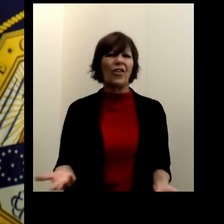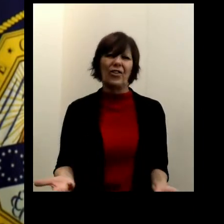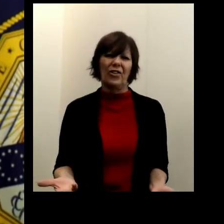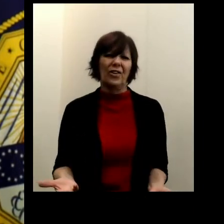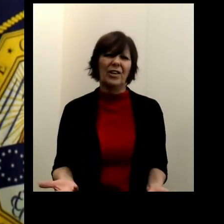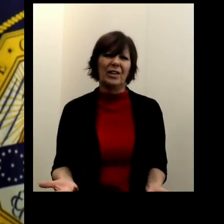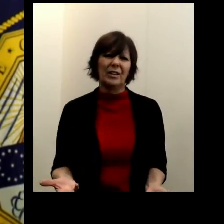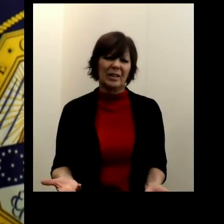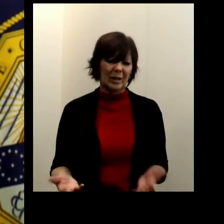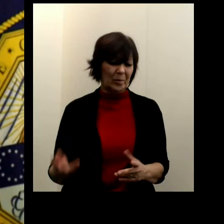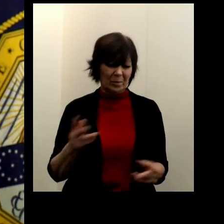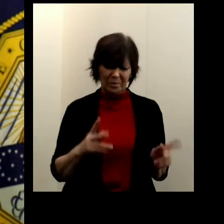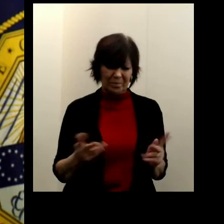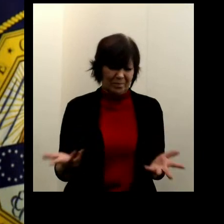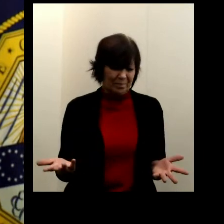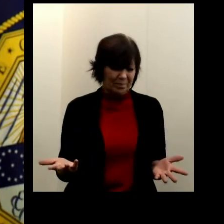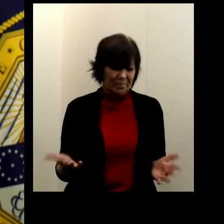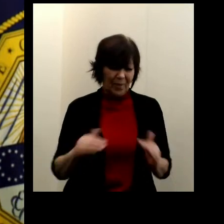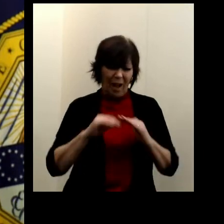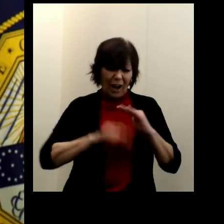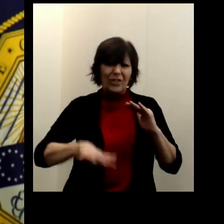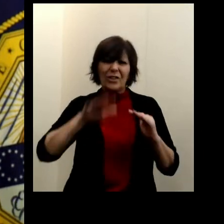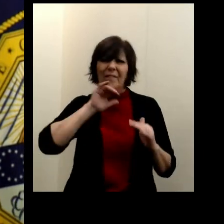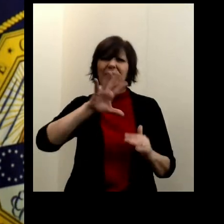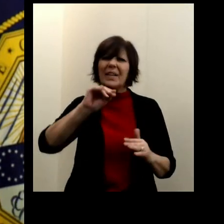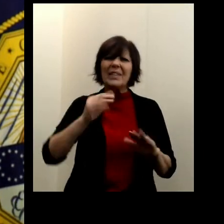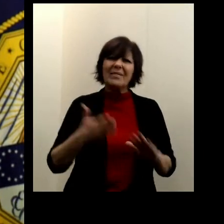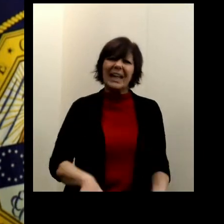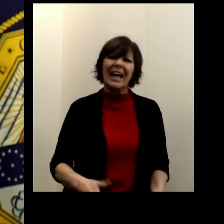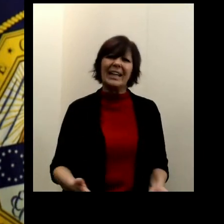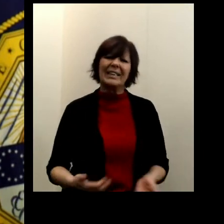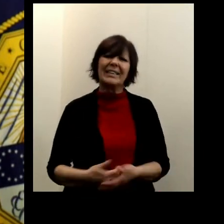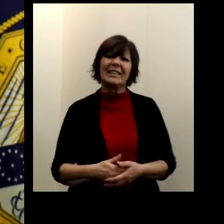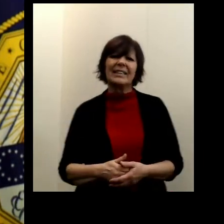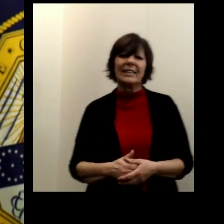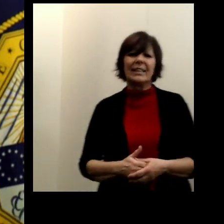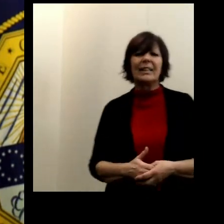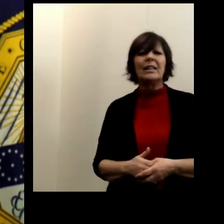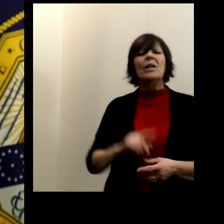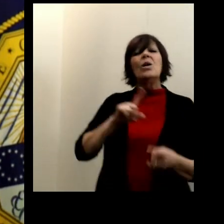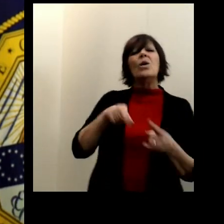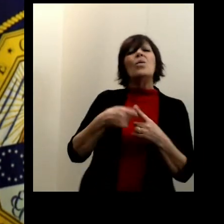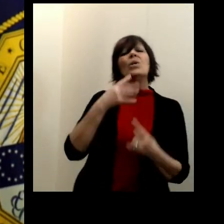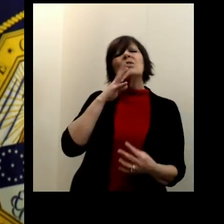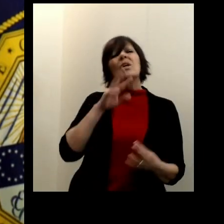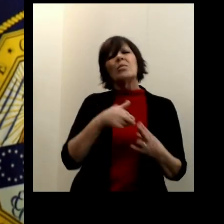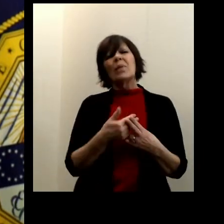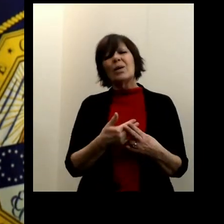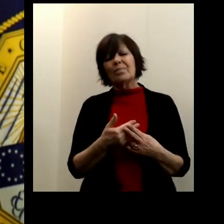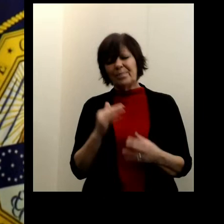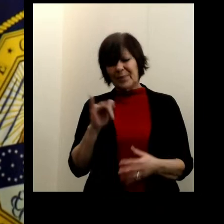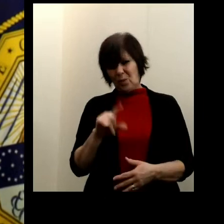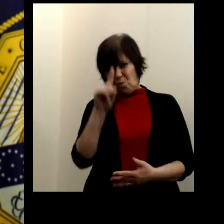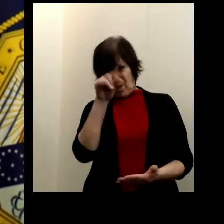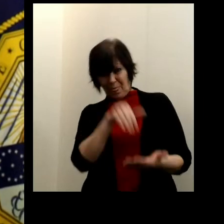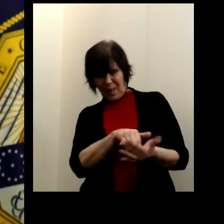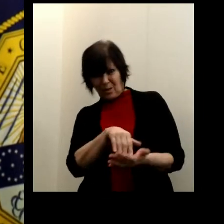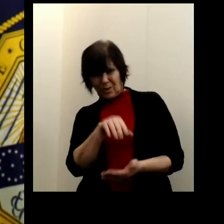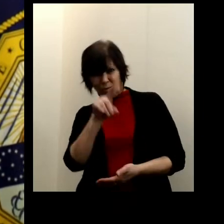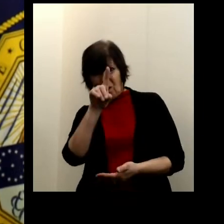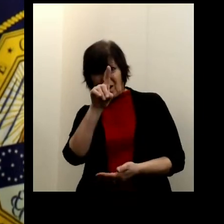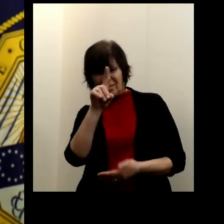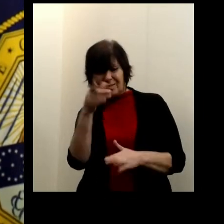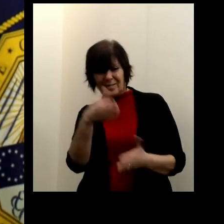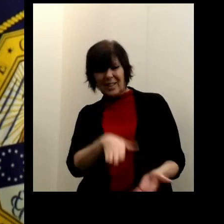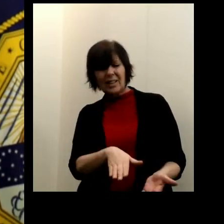people under 50 die. So when we talk about that 1,001 deaths, those